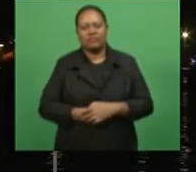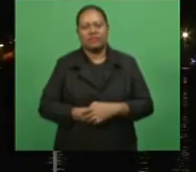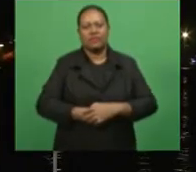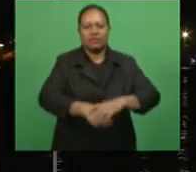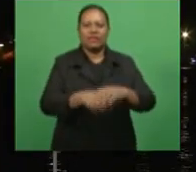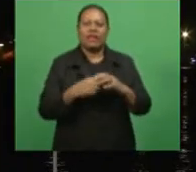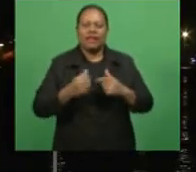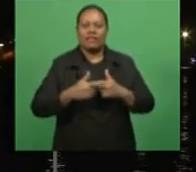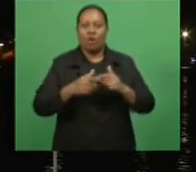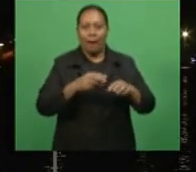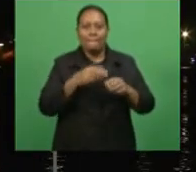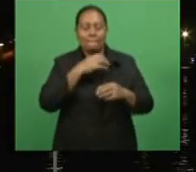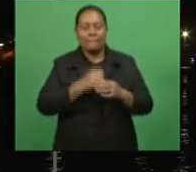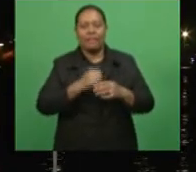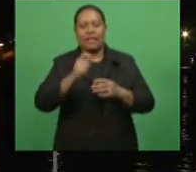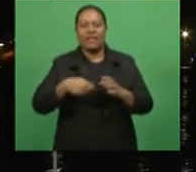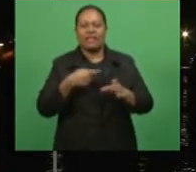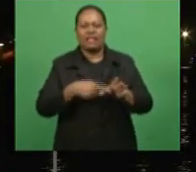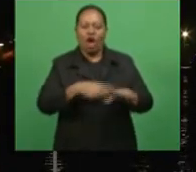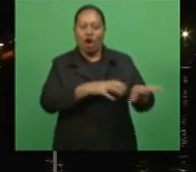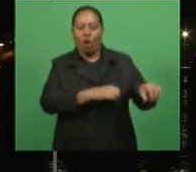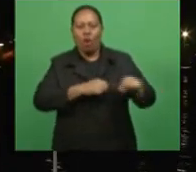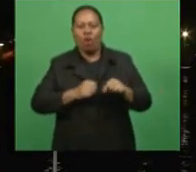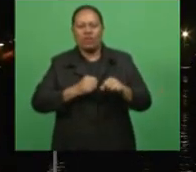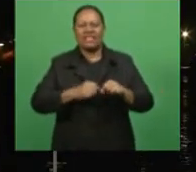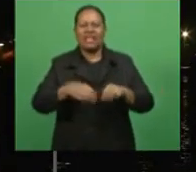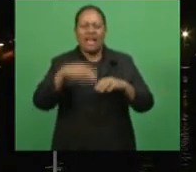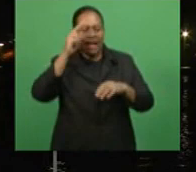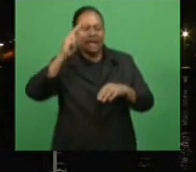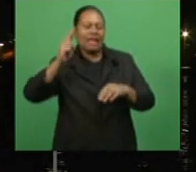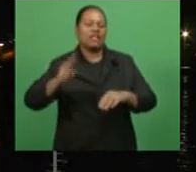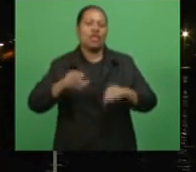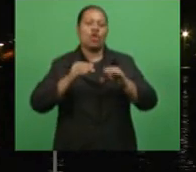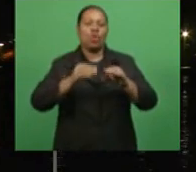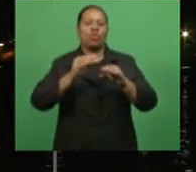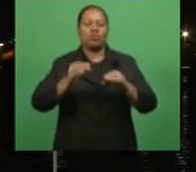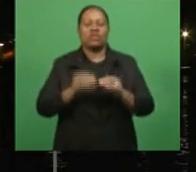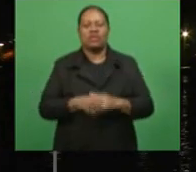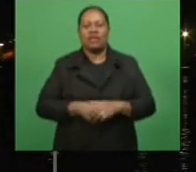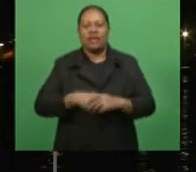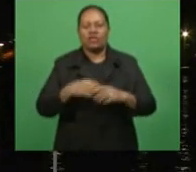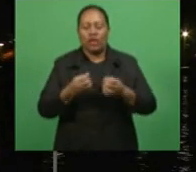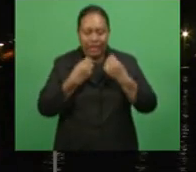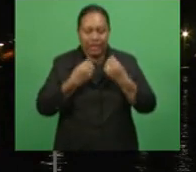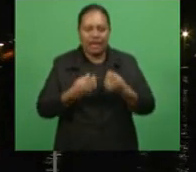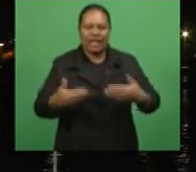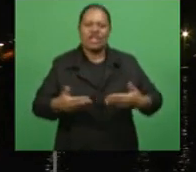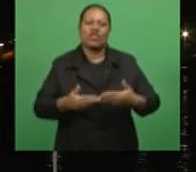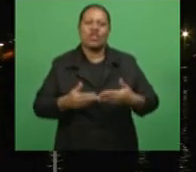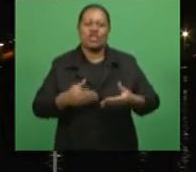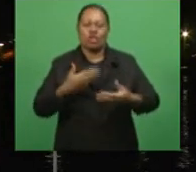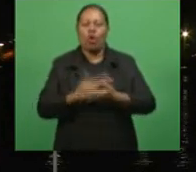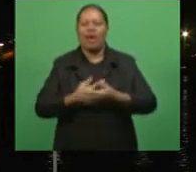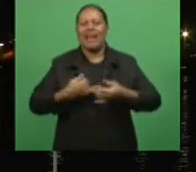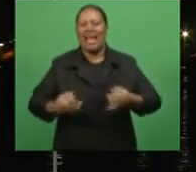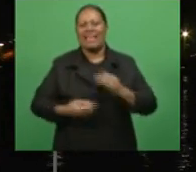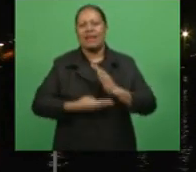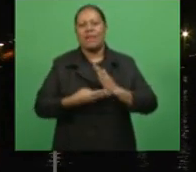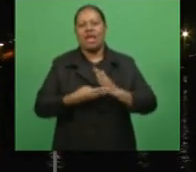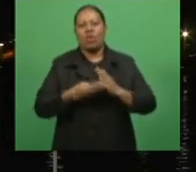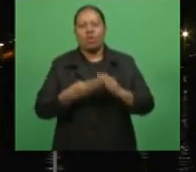Seretslev will be in Lambasa next week hosting a national coaching workshop where he will introduce his online coaching manual.